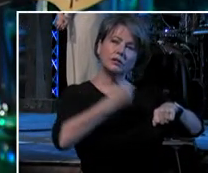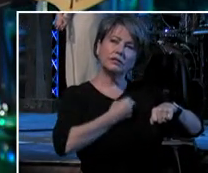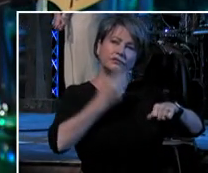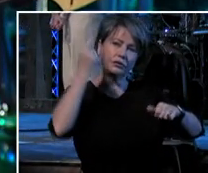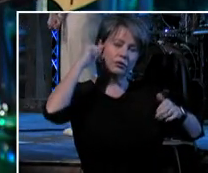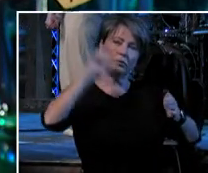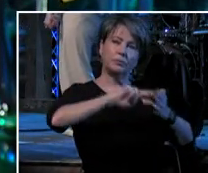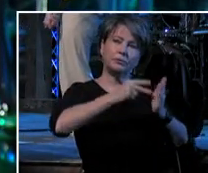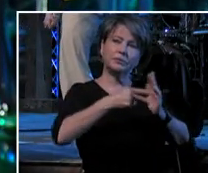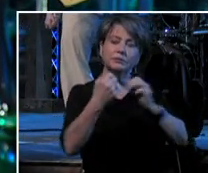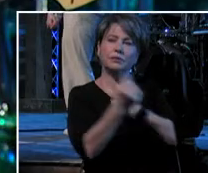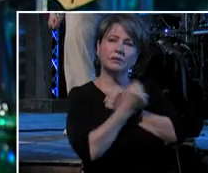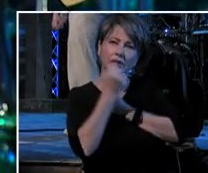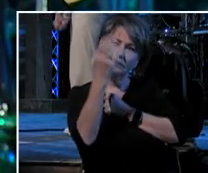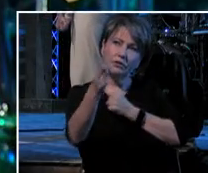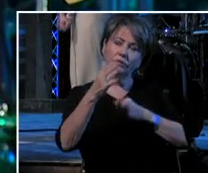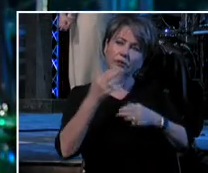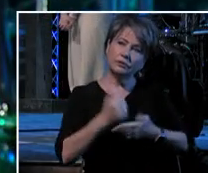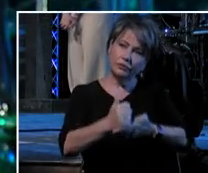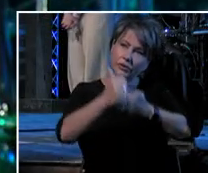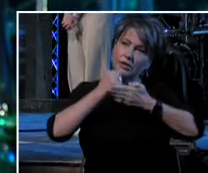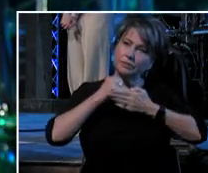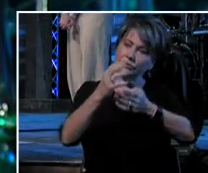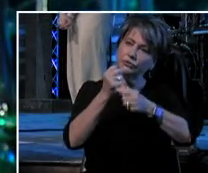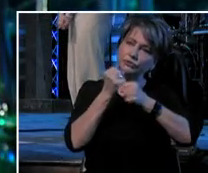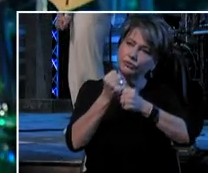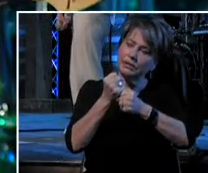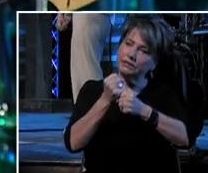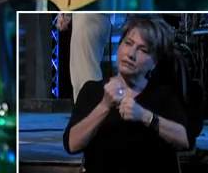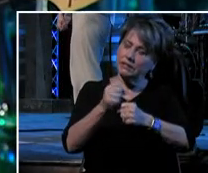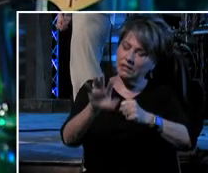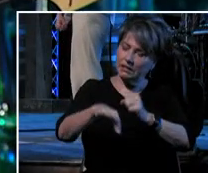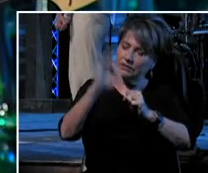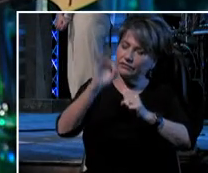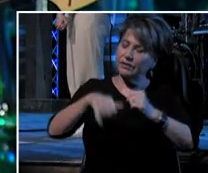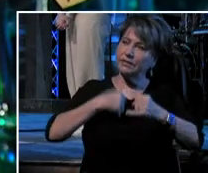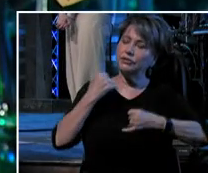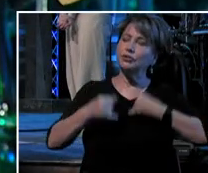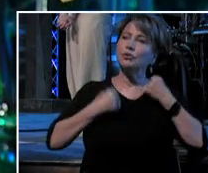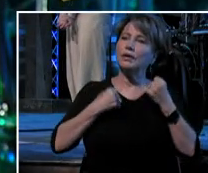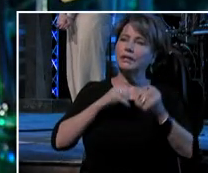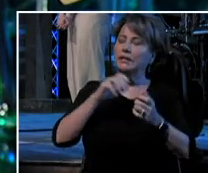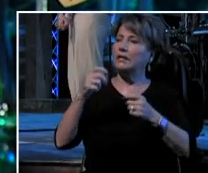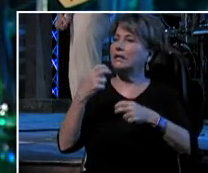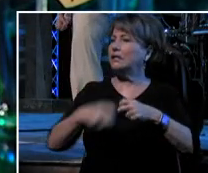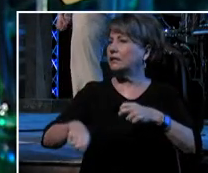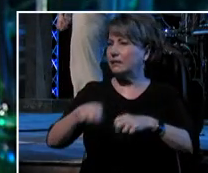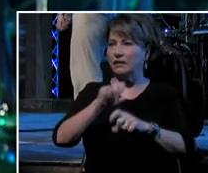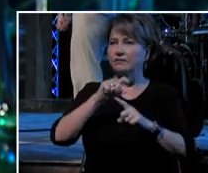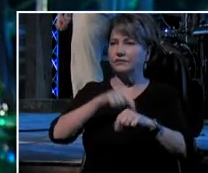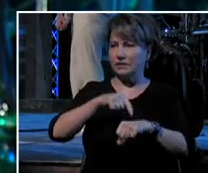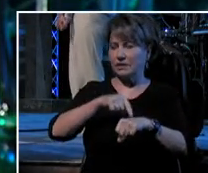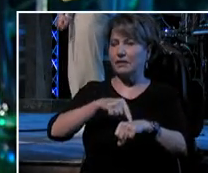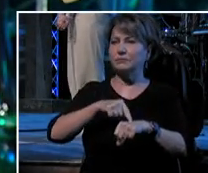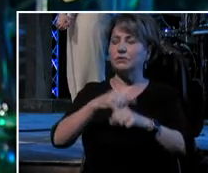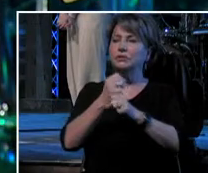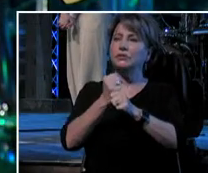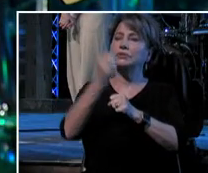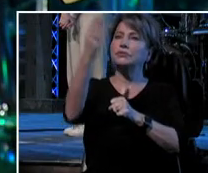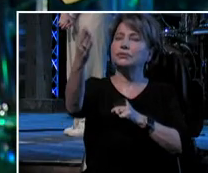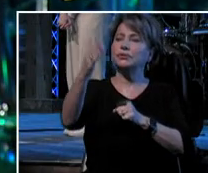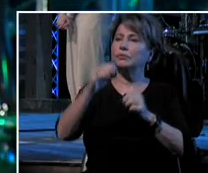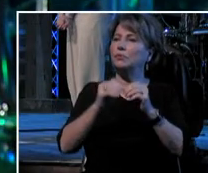purpose. So Lord, help us to trust you. Help us to find joy in difficult times. Help us to trust you